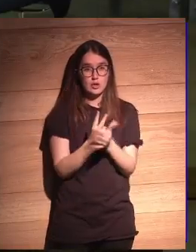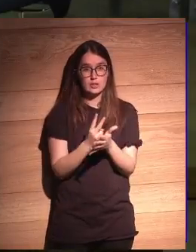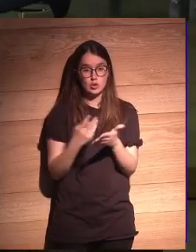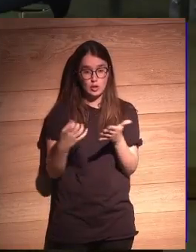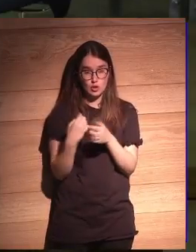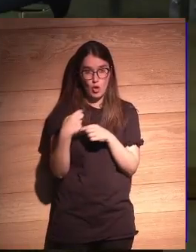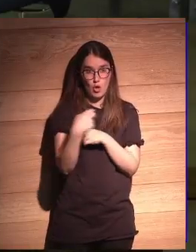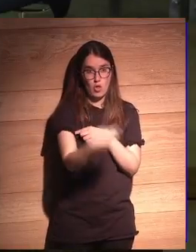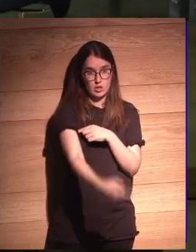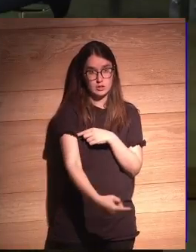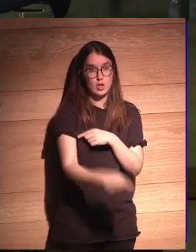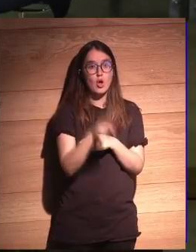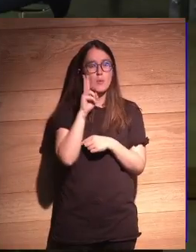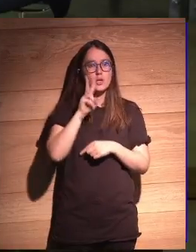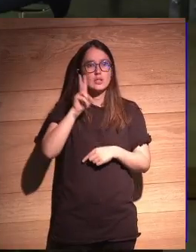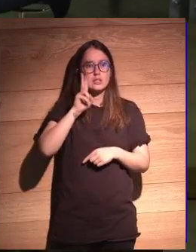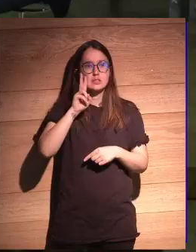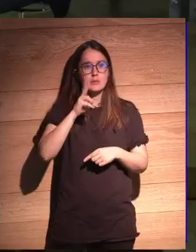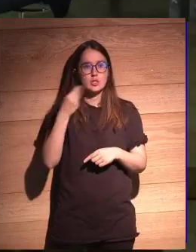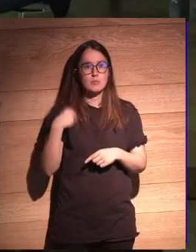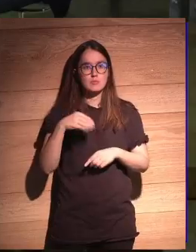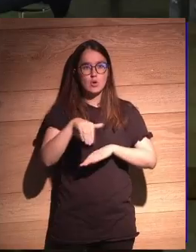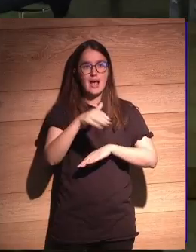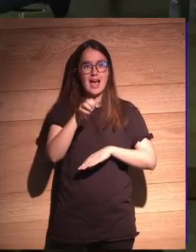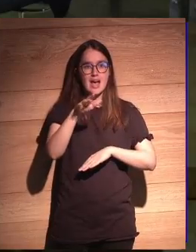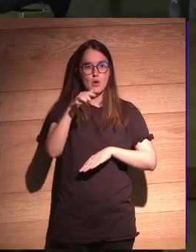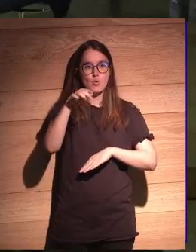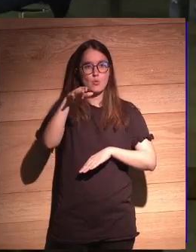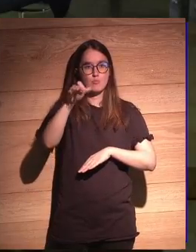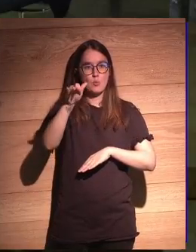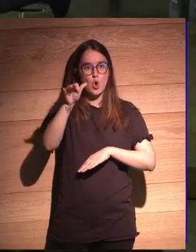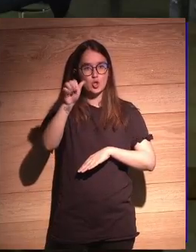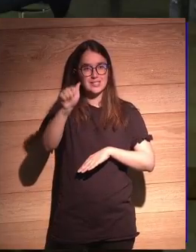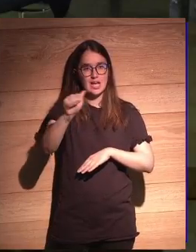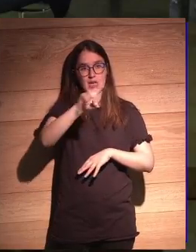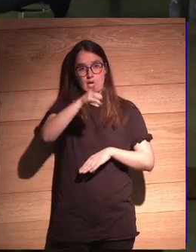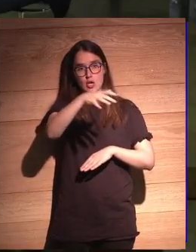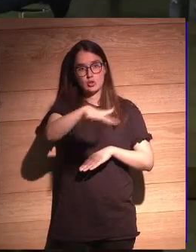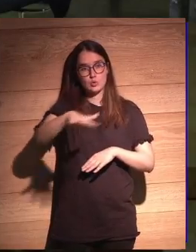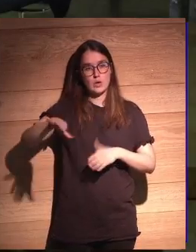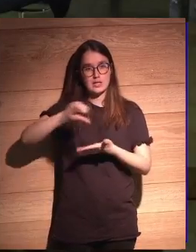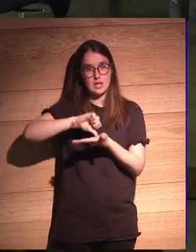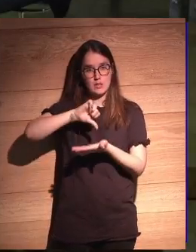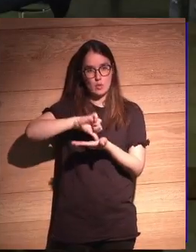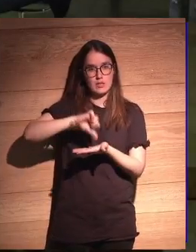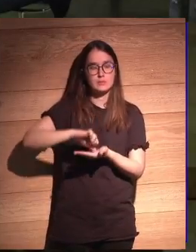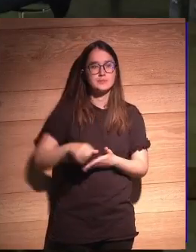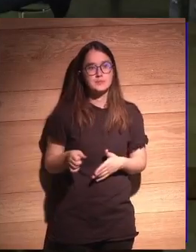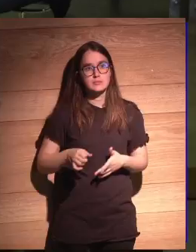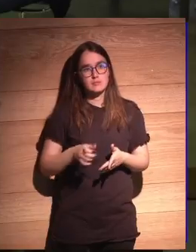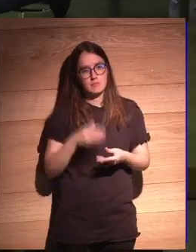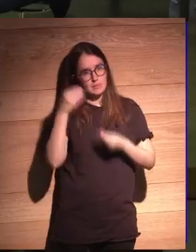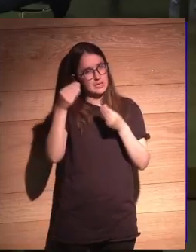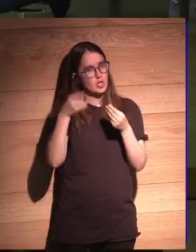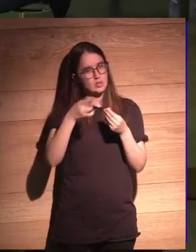turned into our daily challenge, as we are seeing in places like in Argumosa and in other places around the city,